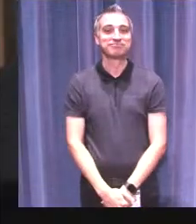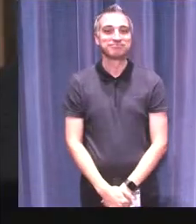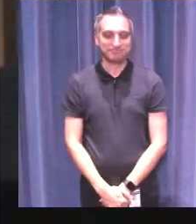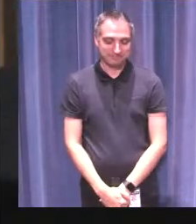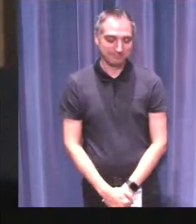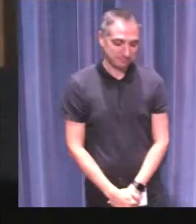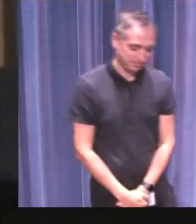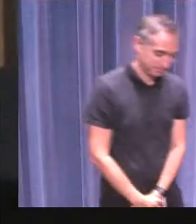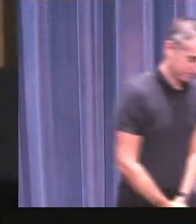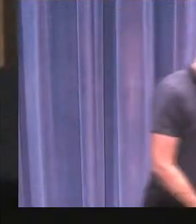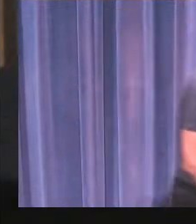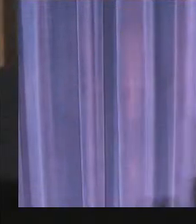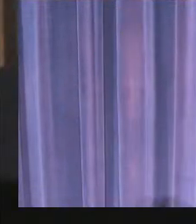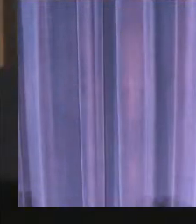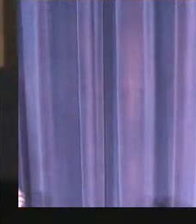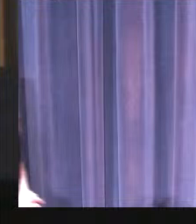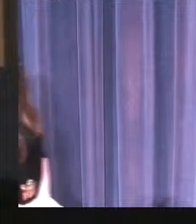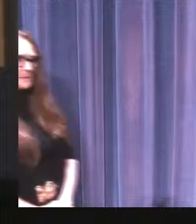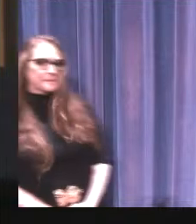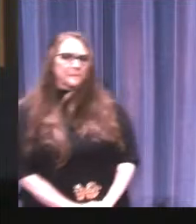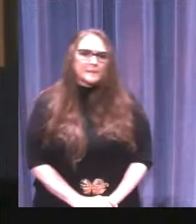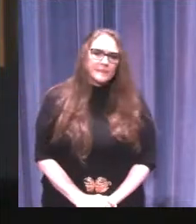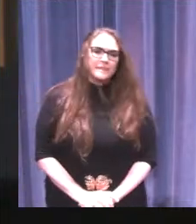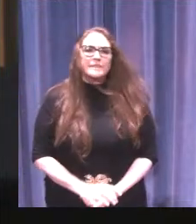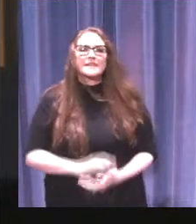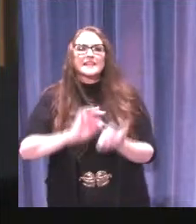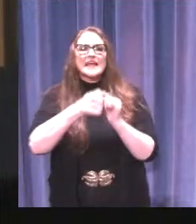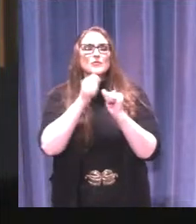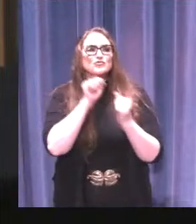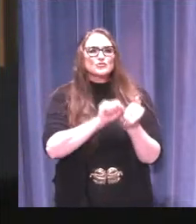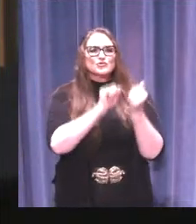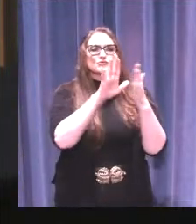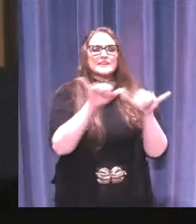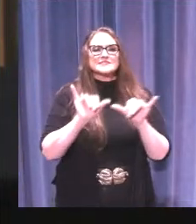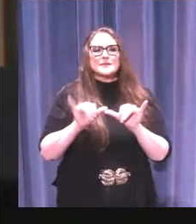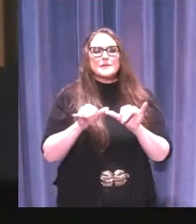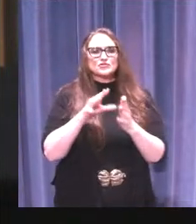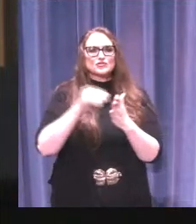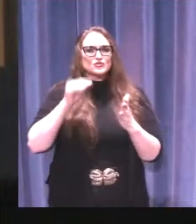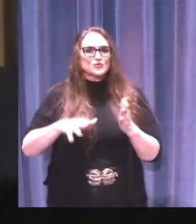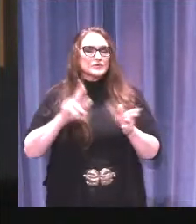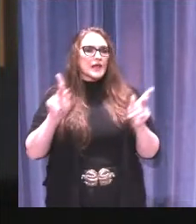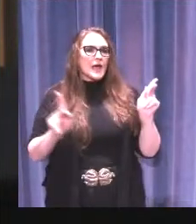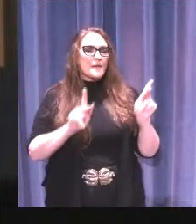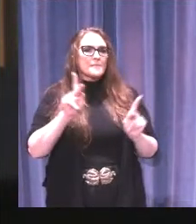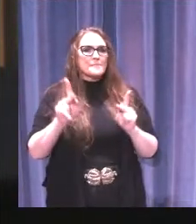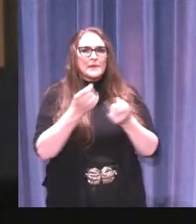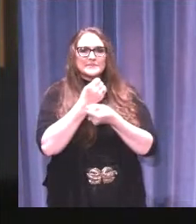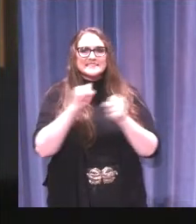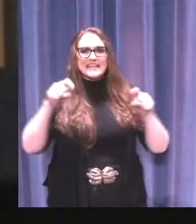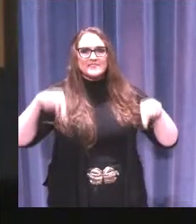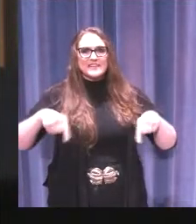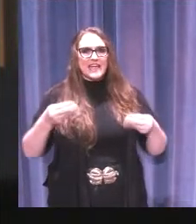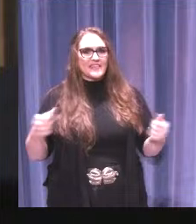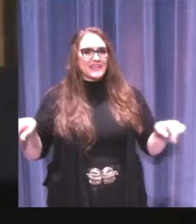Thank you. How would you address and measure student and public safety on our